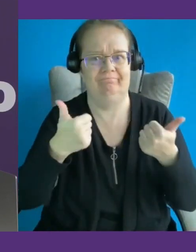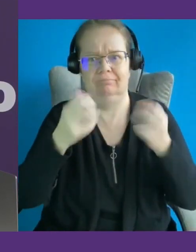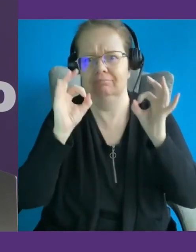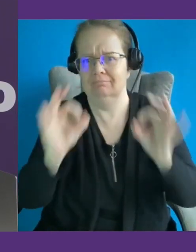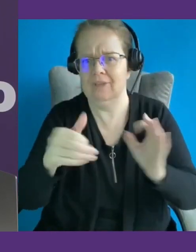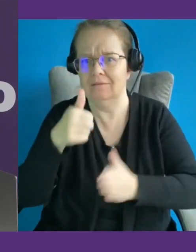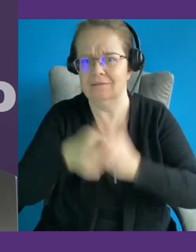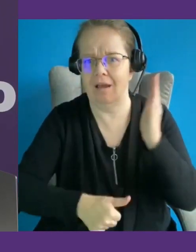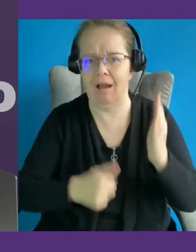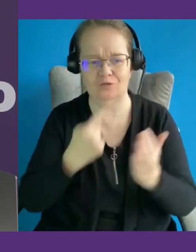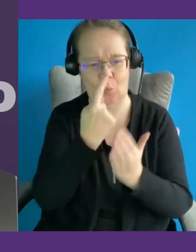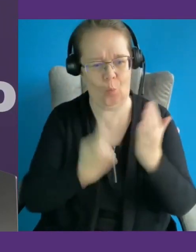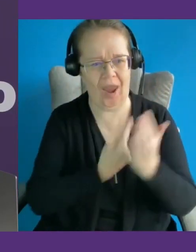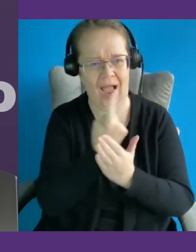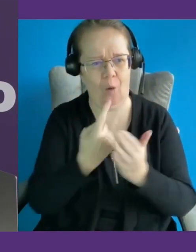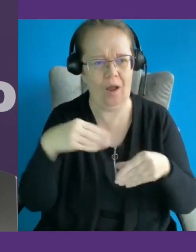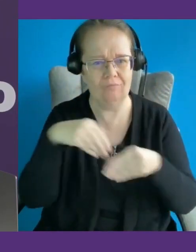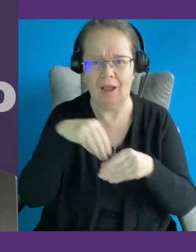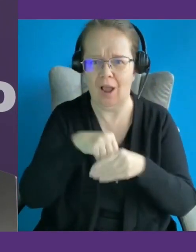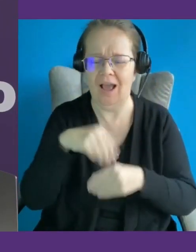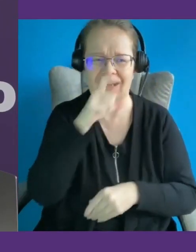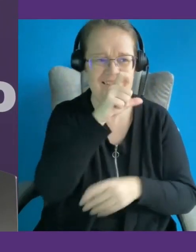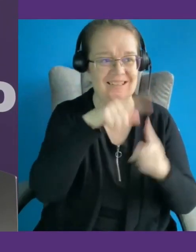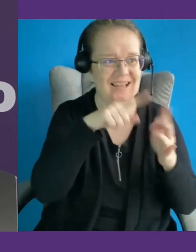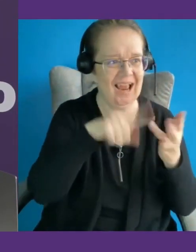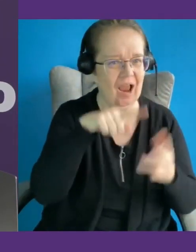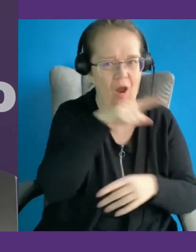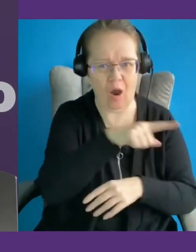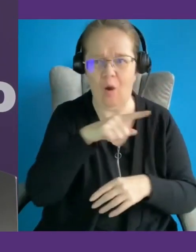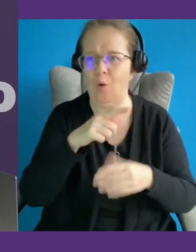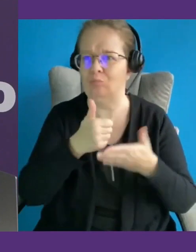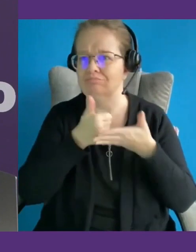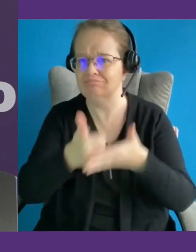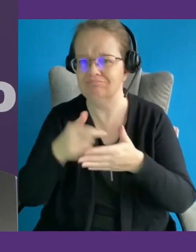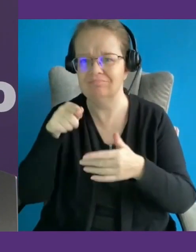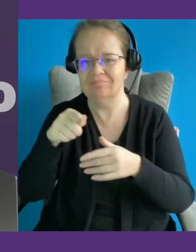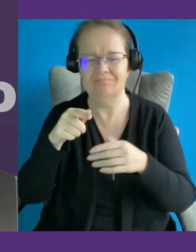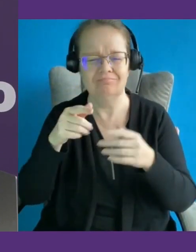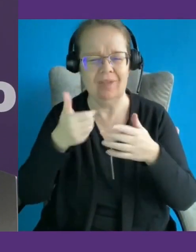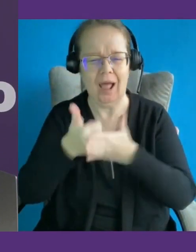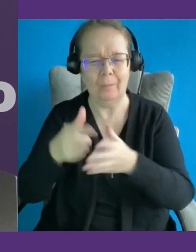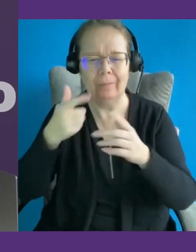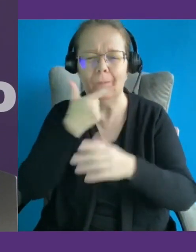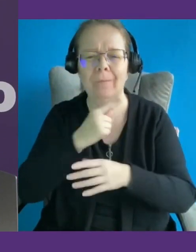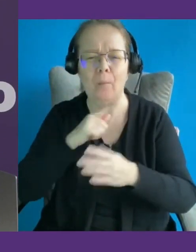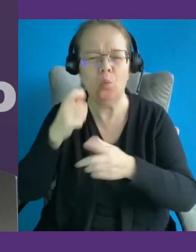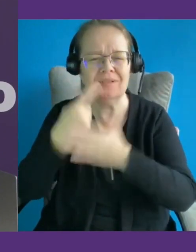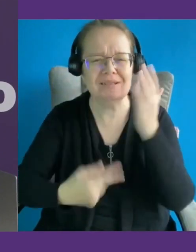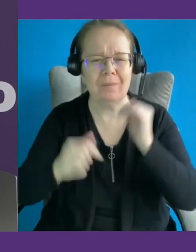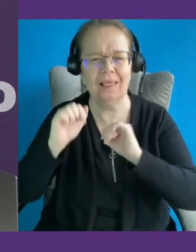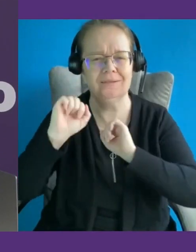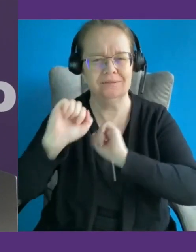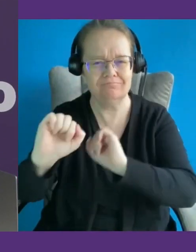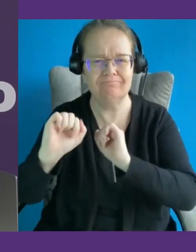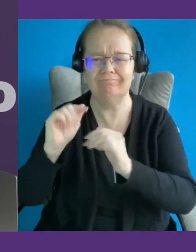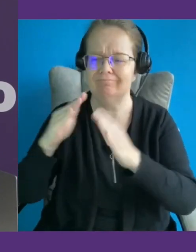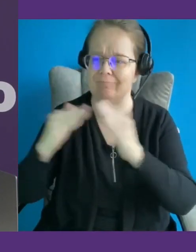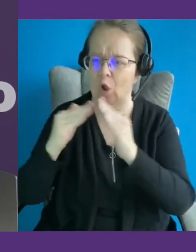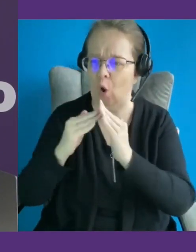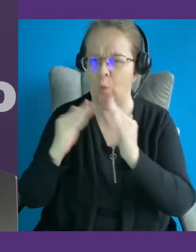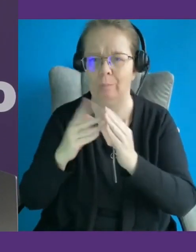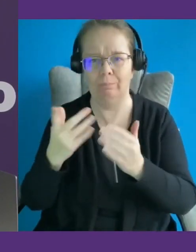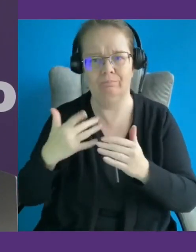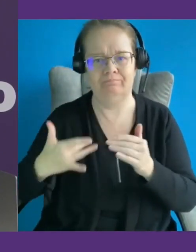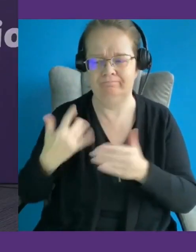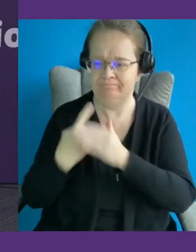through to helping individual people with disabilities in their own homes connect and live independent lives. I'm really